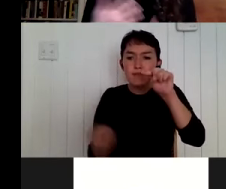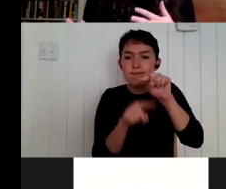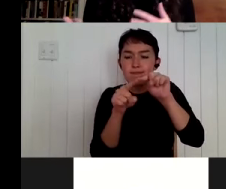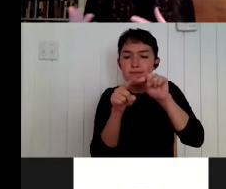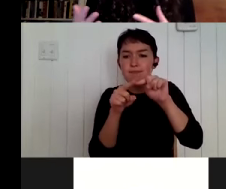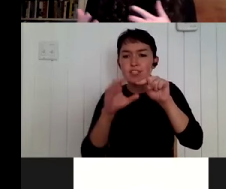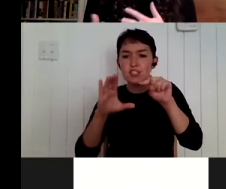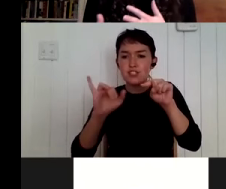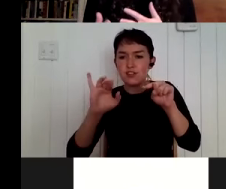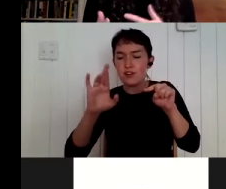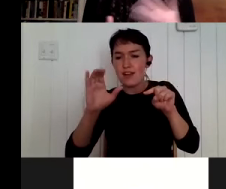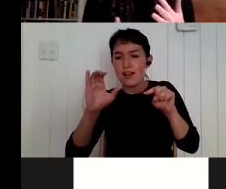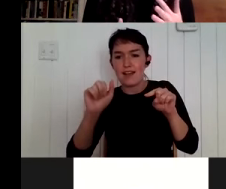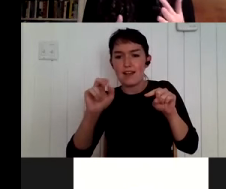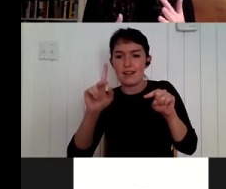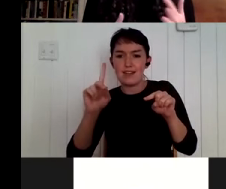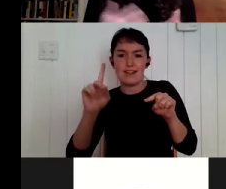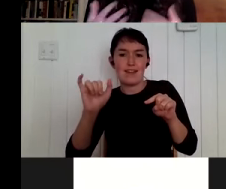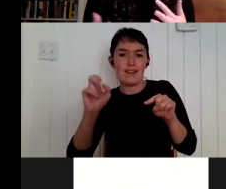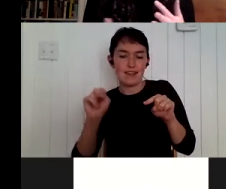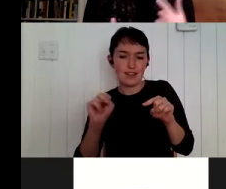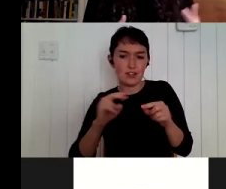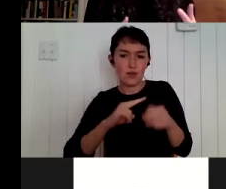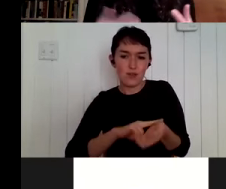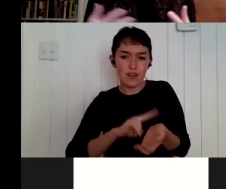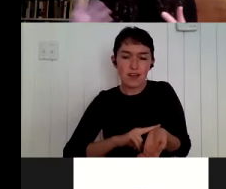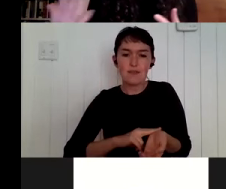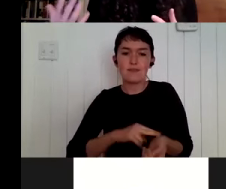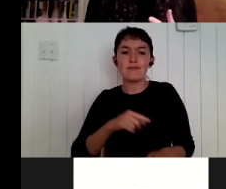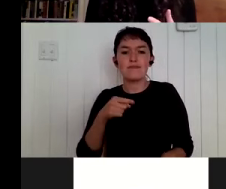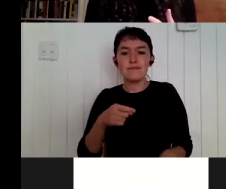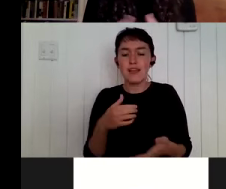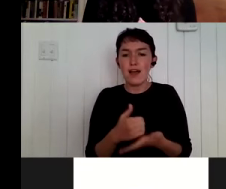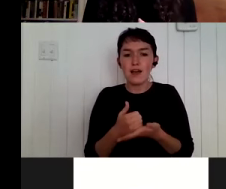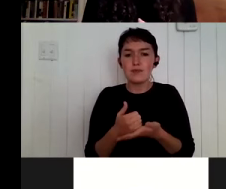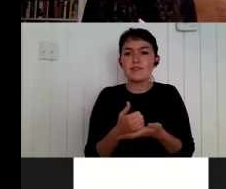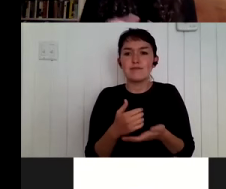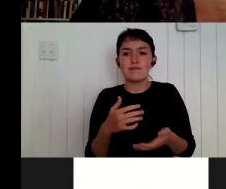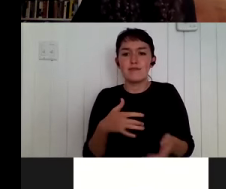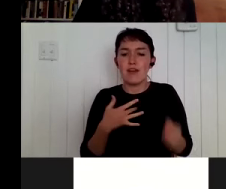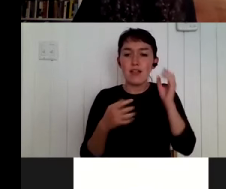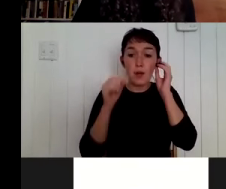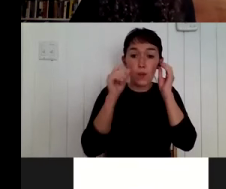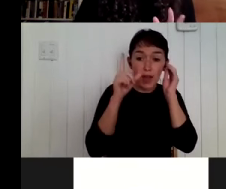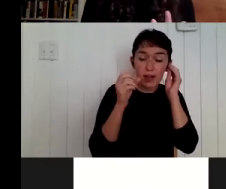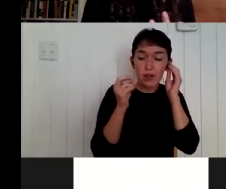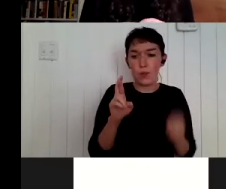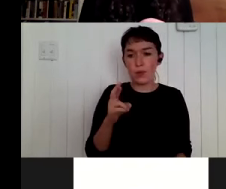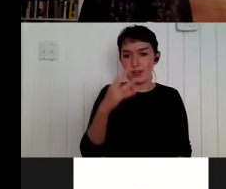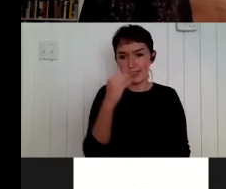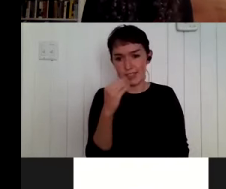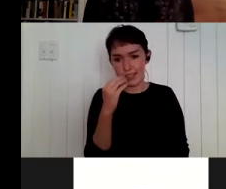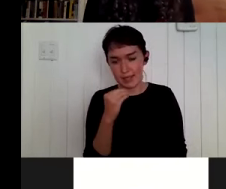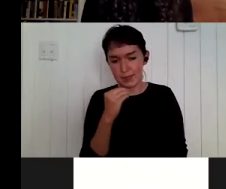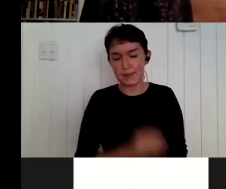that they regulate our states of or feelings of wakefulness and sleepiness. This clock